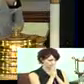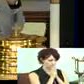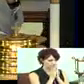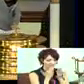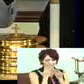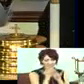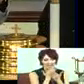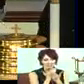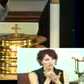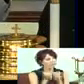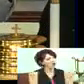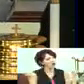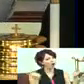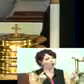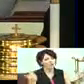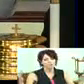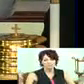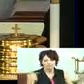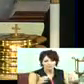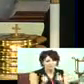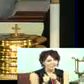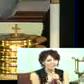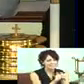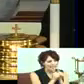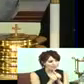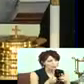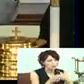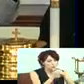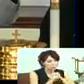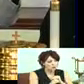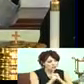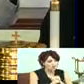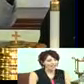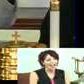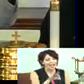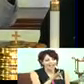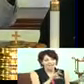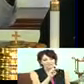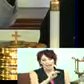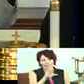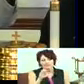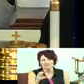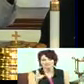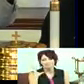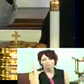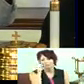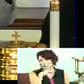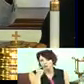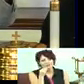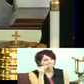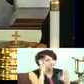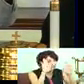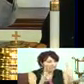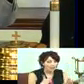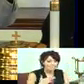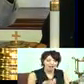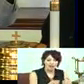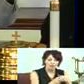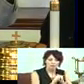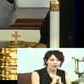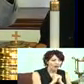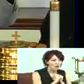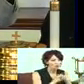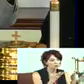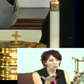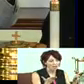Thank you all for being here together in worship at Founders MCC today on this beautiful Sunday. And my prayer is that